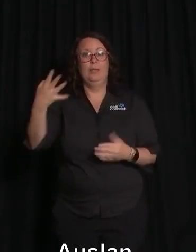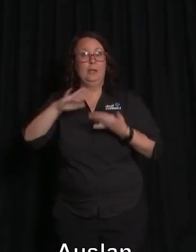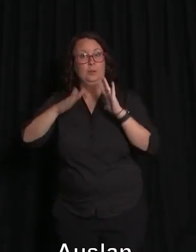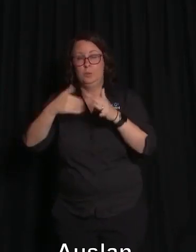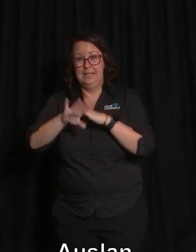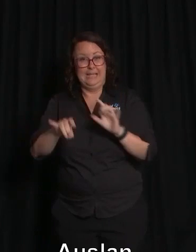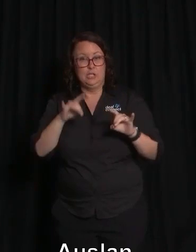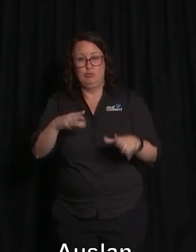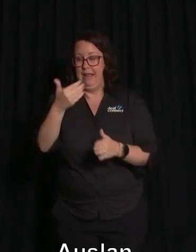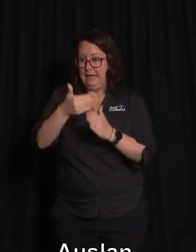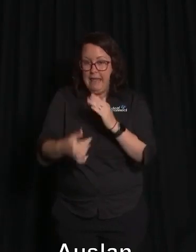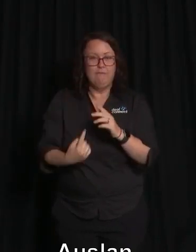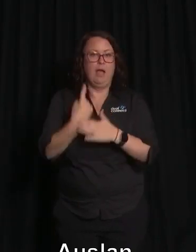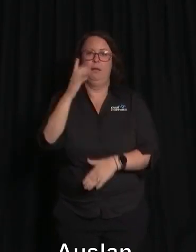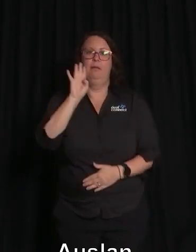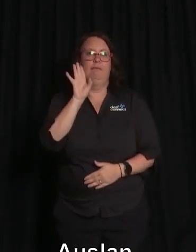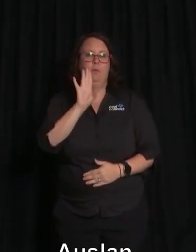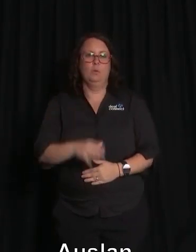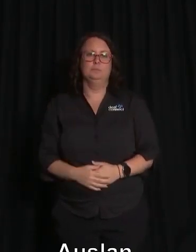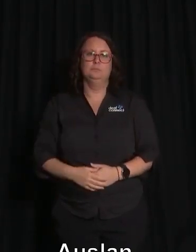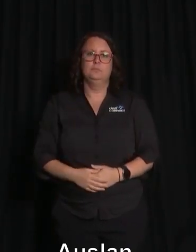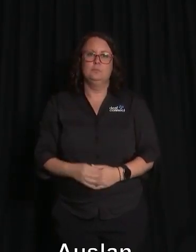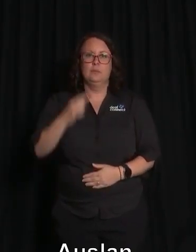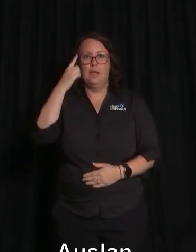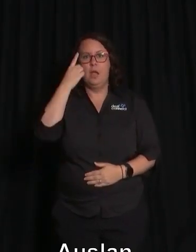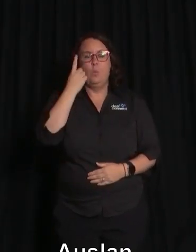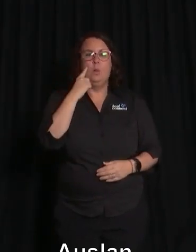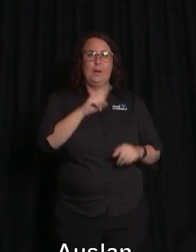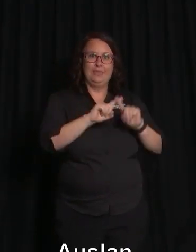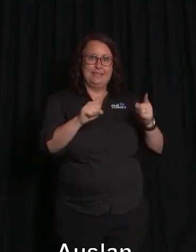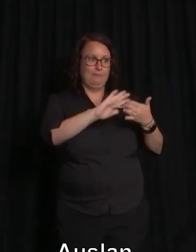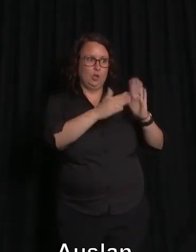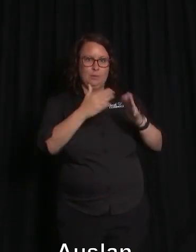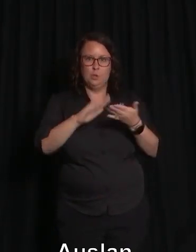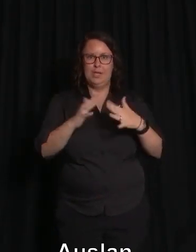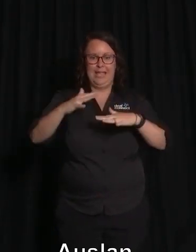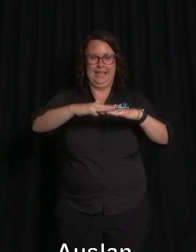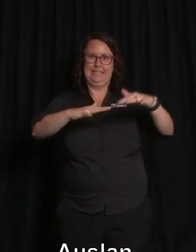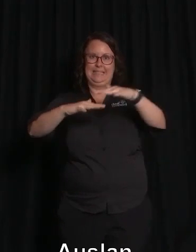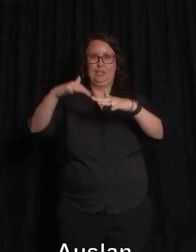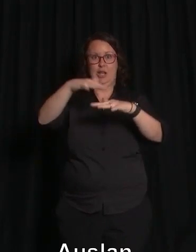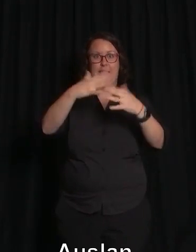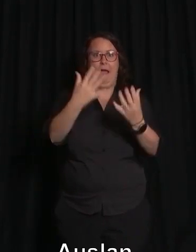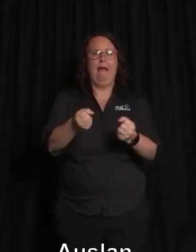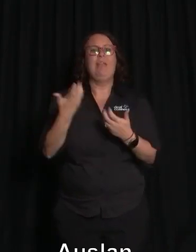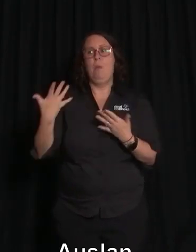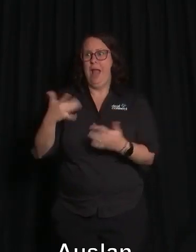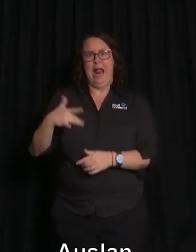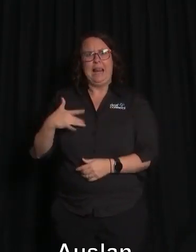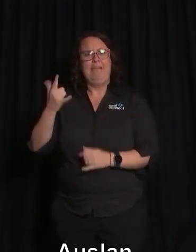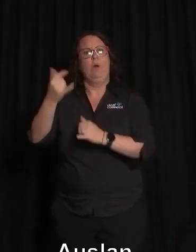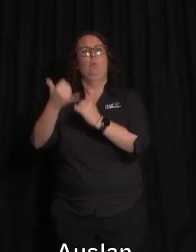Australia. We'll target various communities, intersectionality and geographic disadvantage. The grants will focus